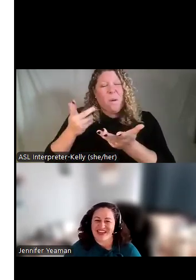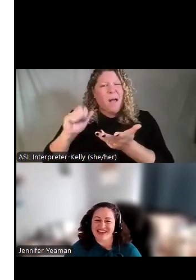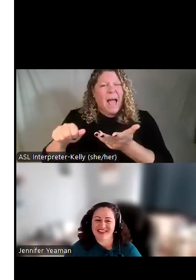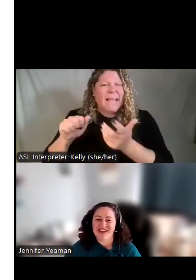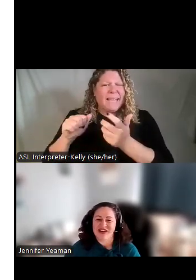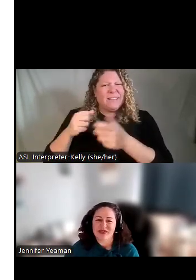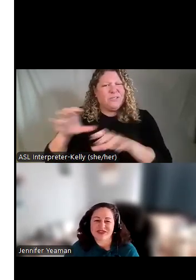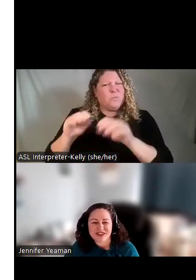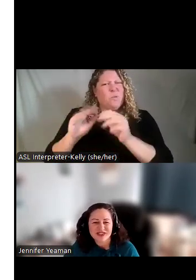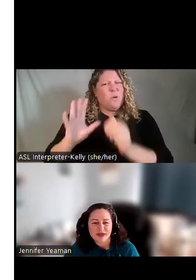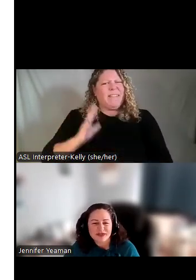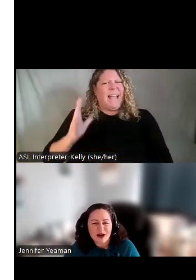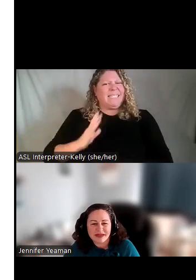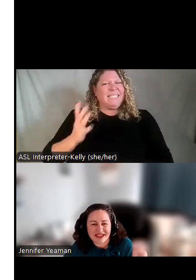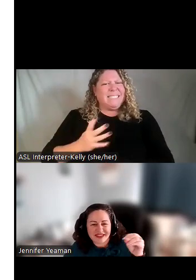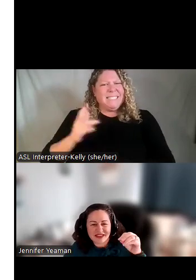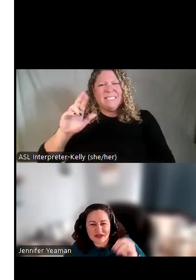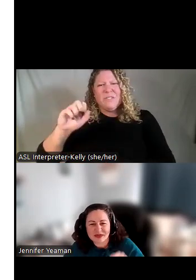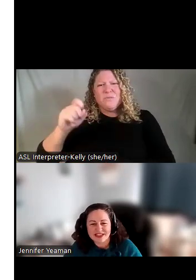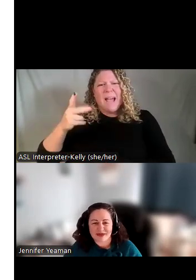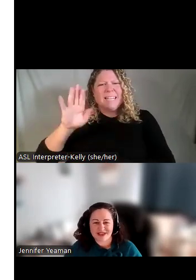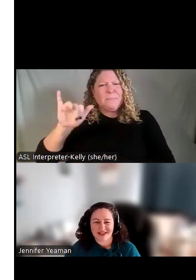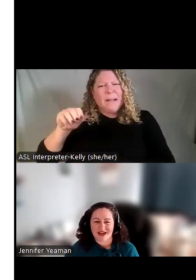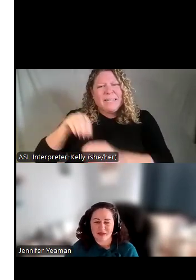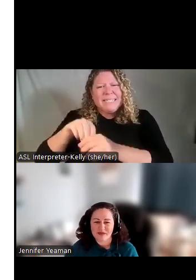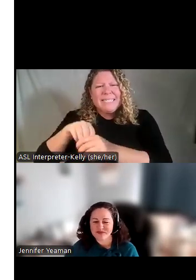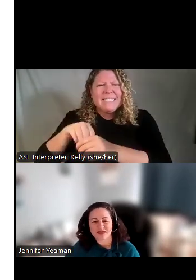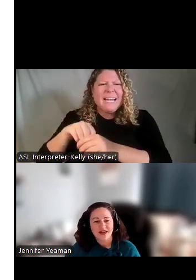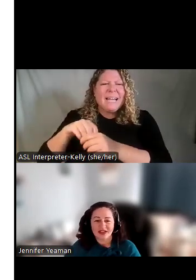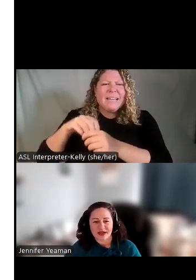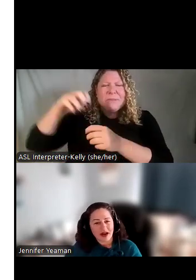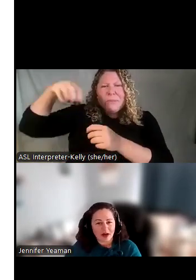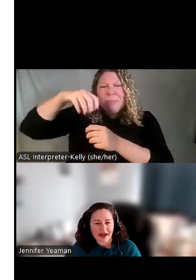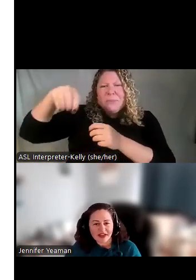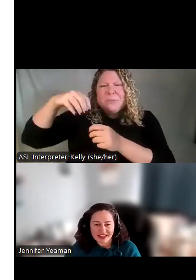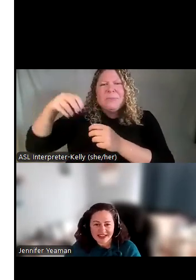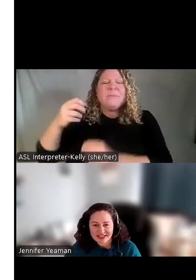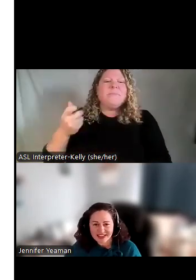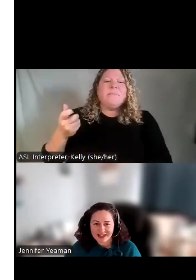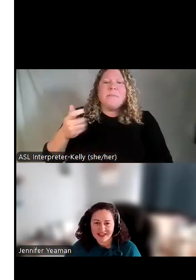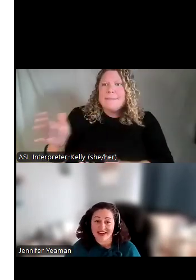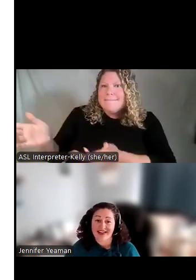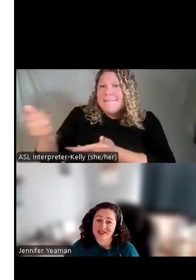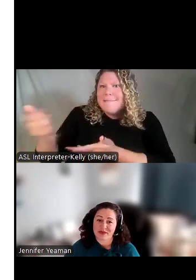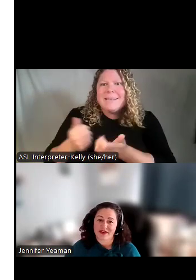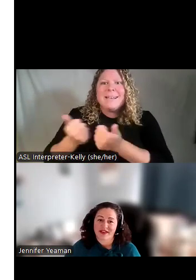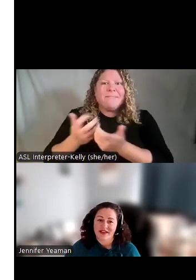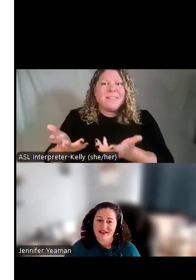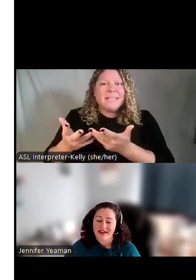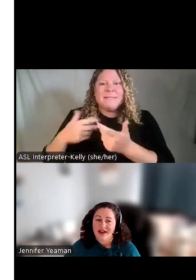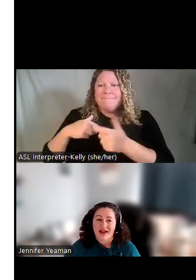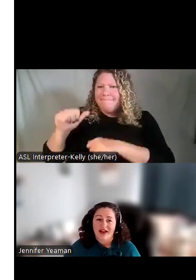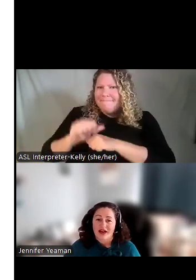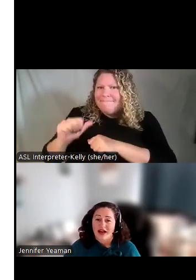raspberry-filled cupcake with the fresh whipped topping and little raspberries on top. So I got all my ingredients together and I got to